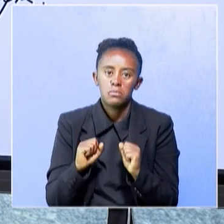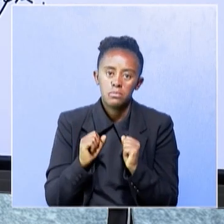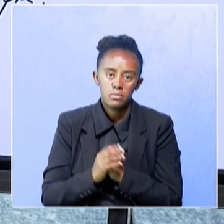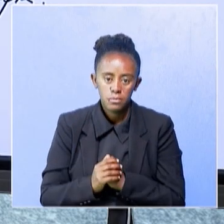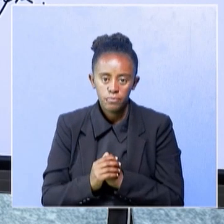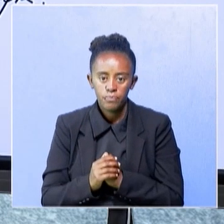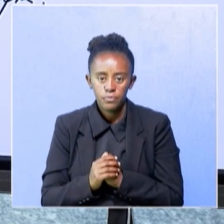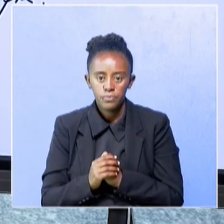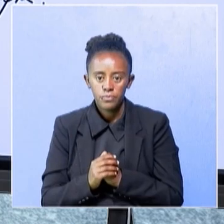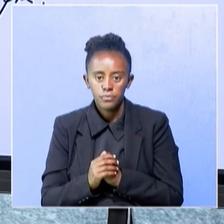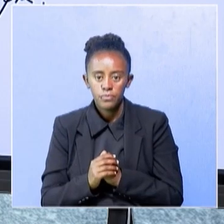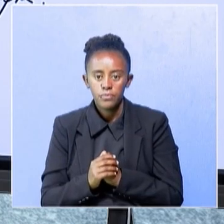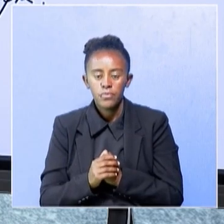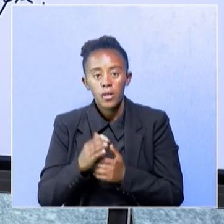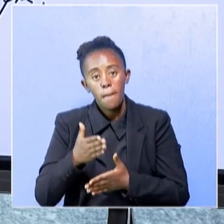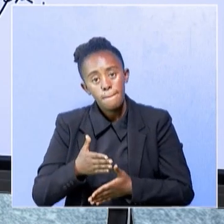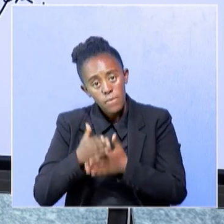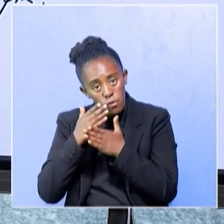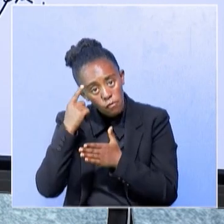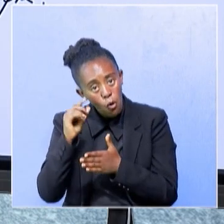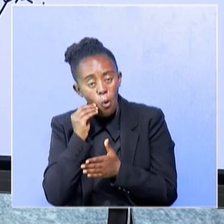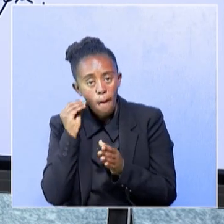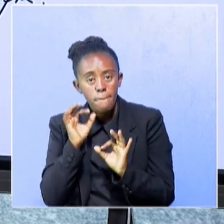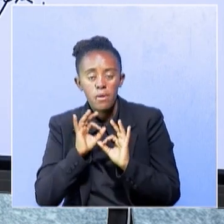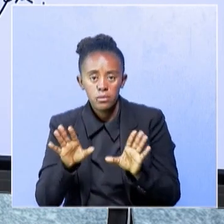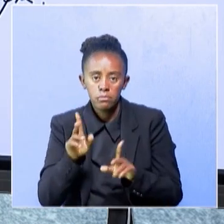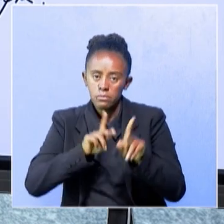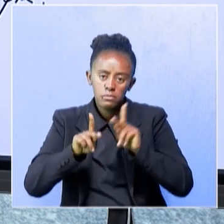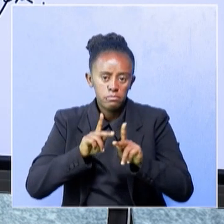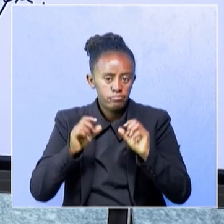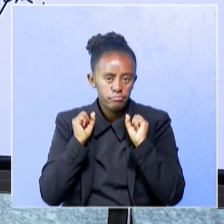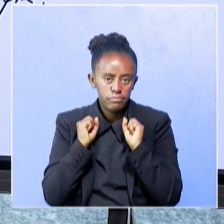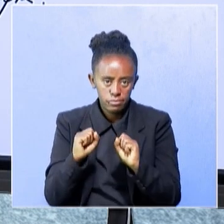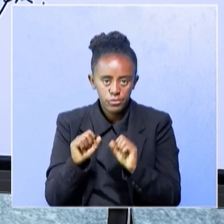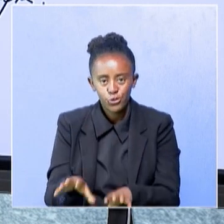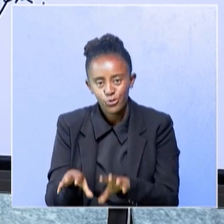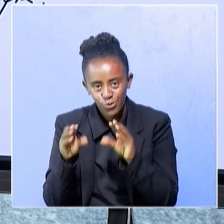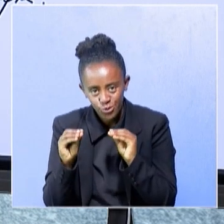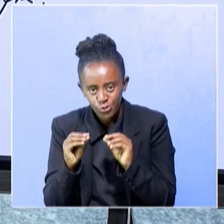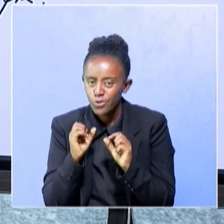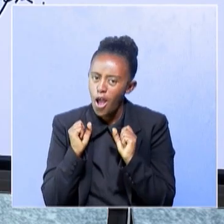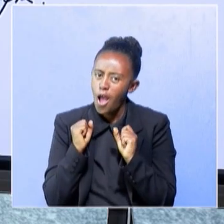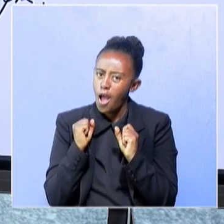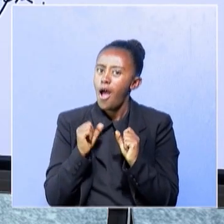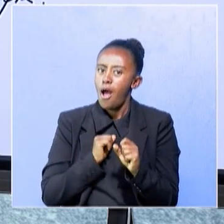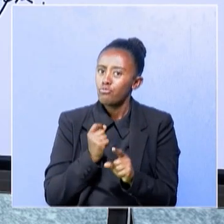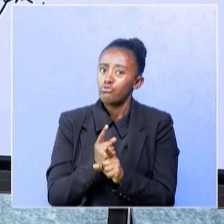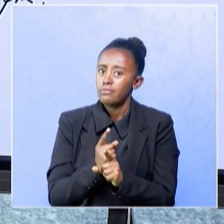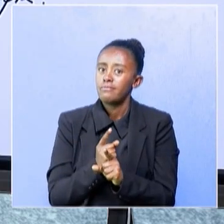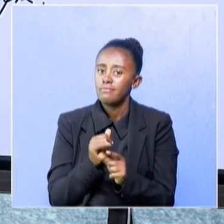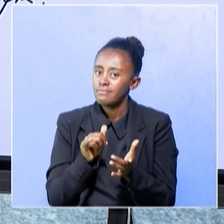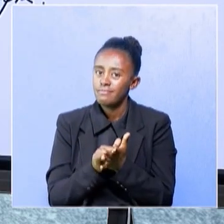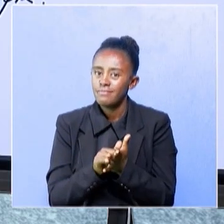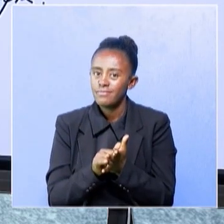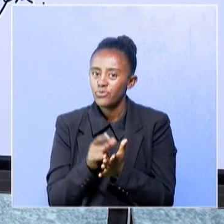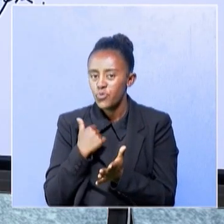Yeah. Build houses for homeless people. Also possible, students. I'm sure that